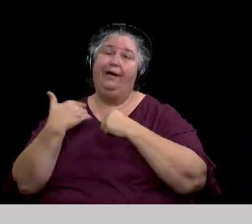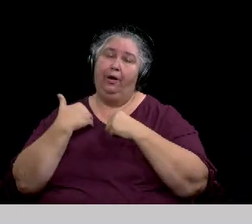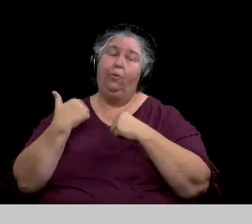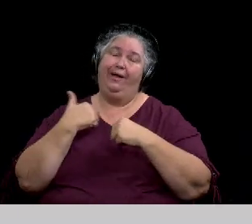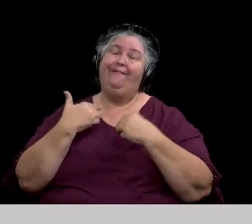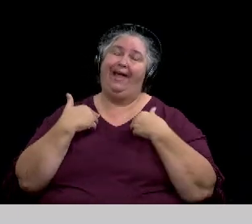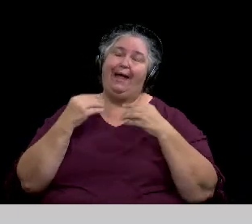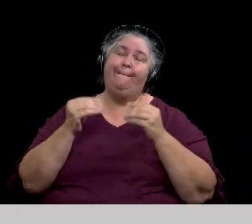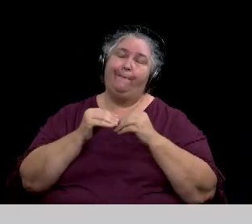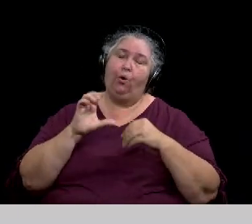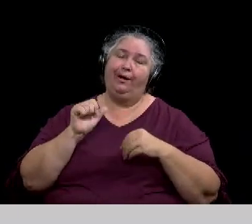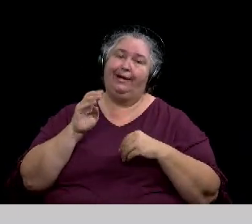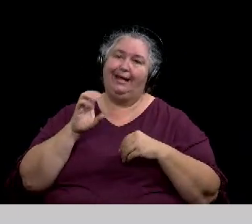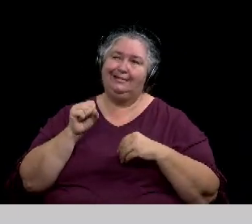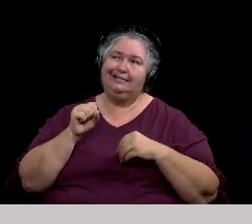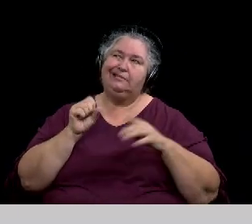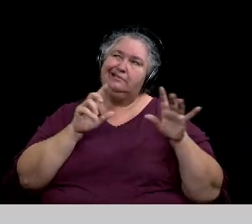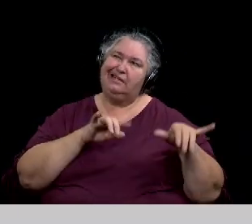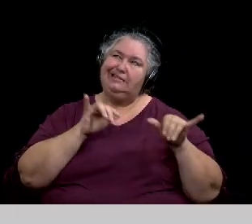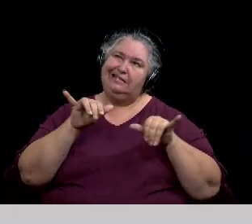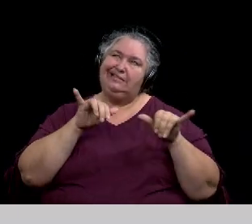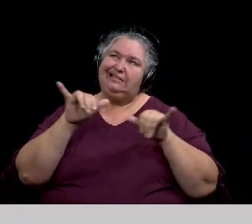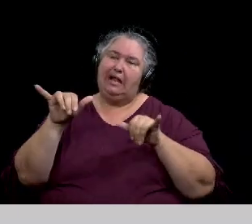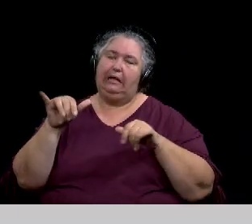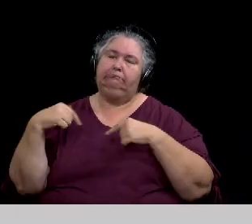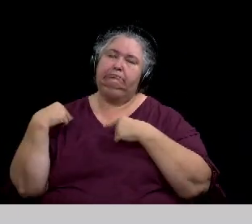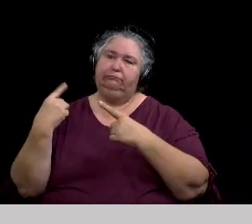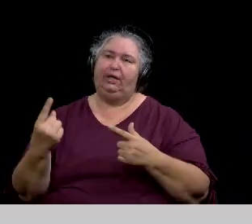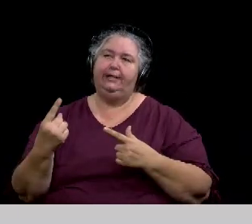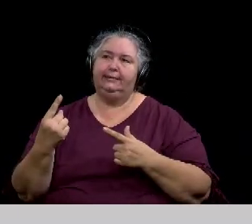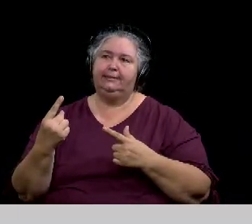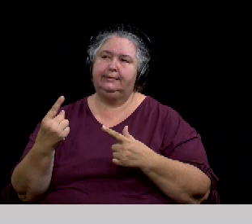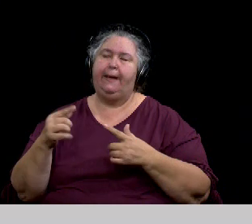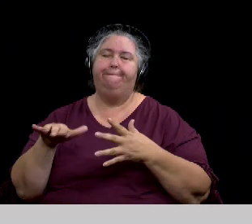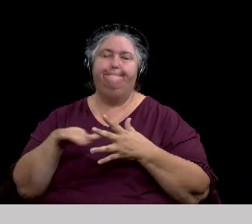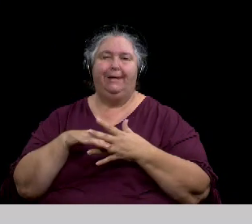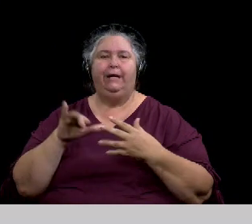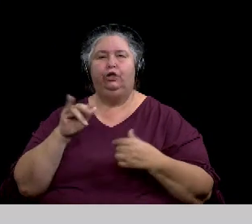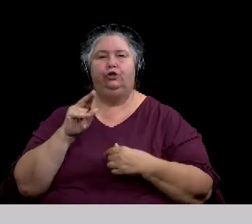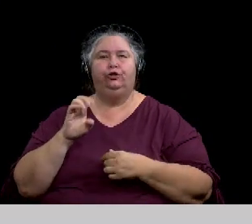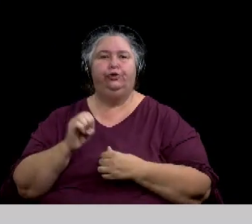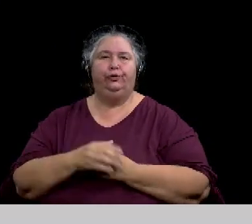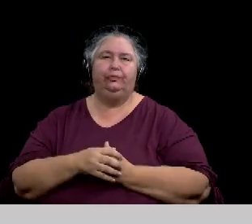cases relatively consistently since mid-June.